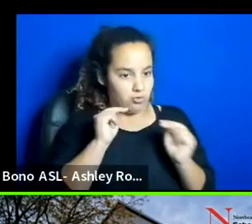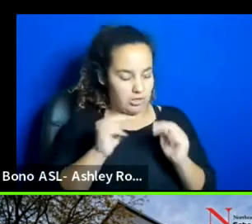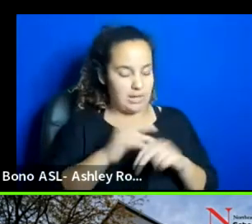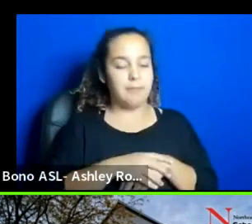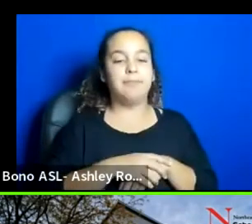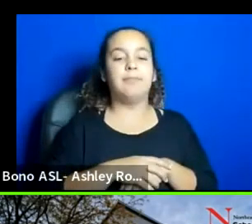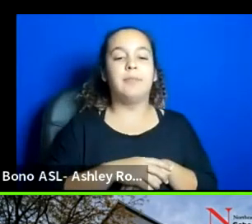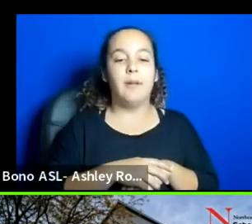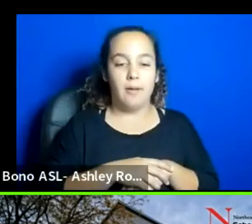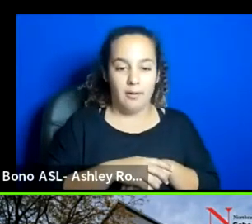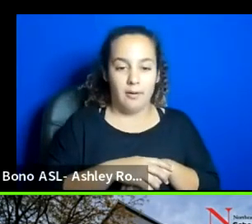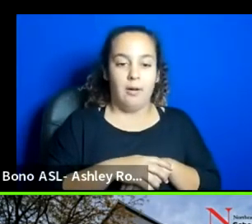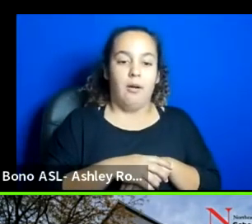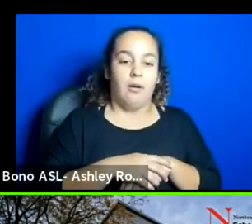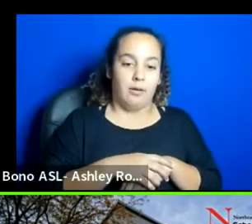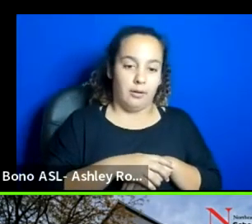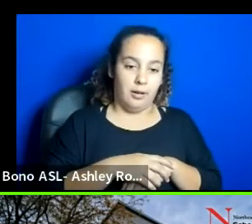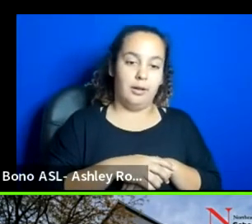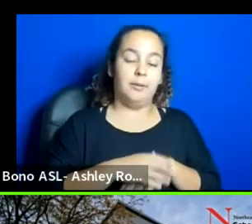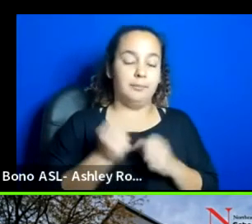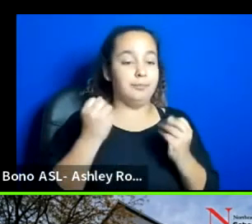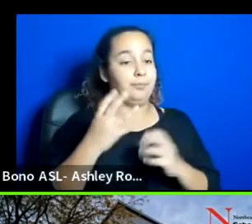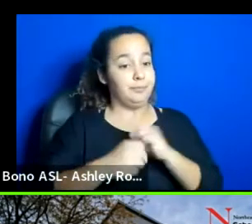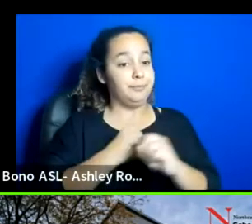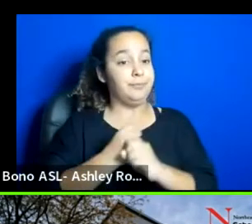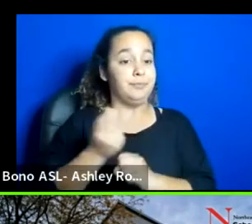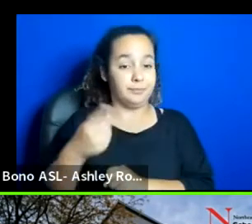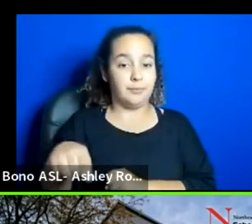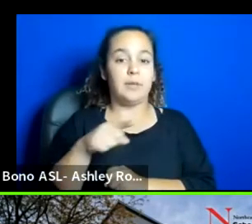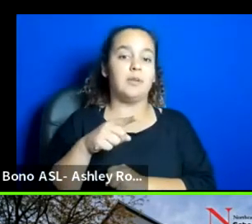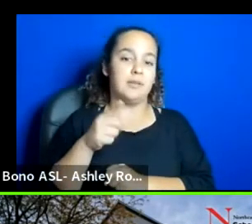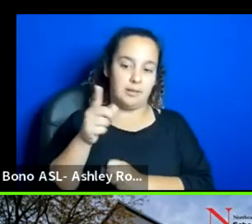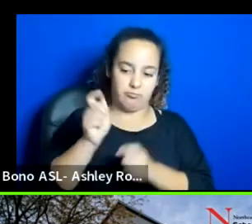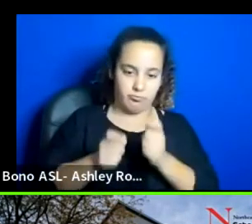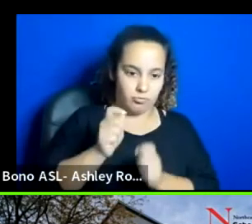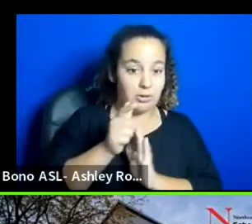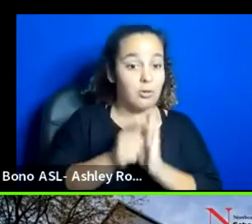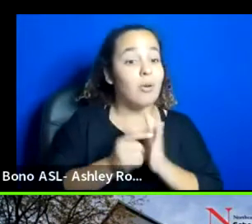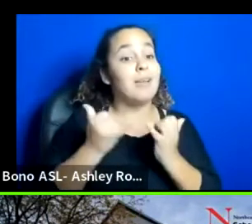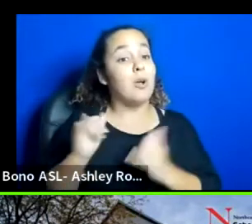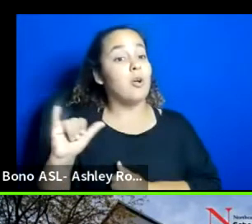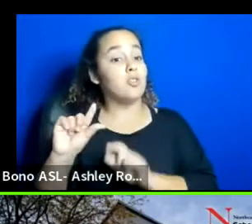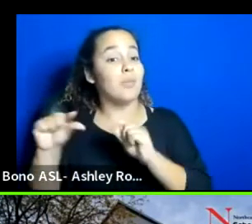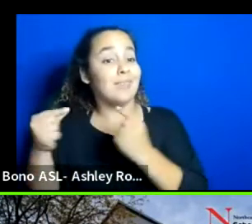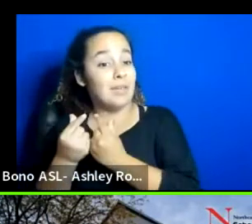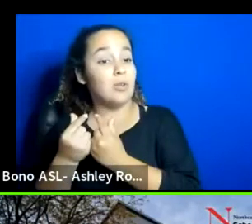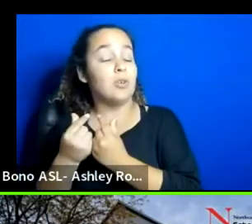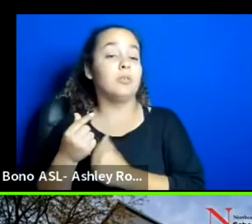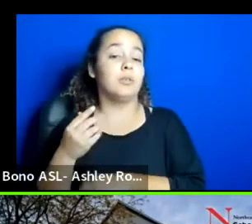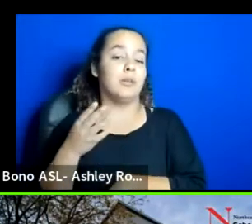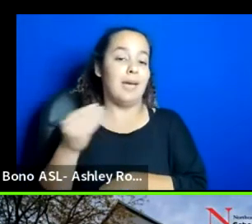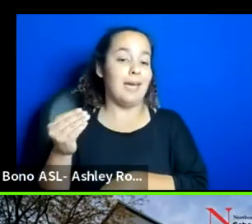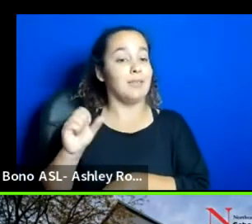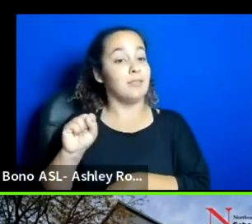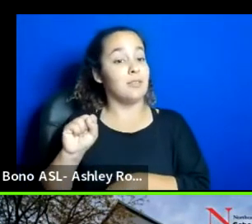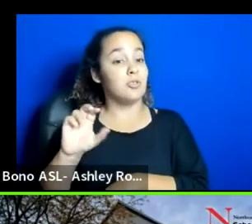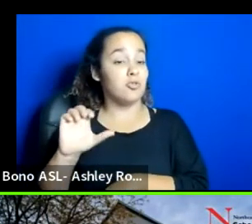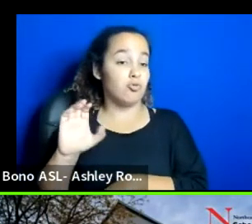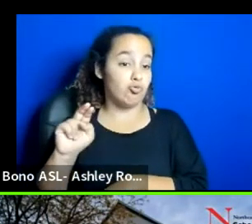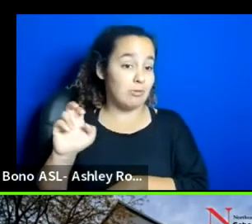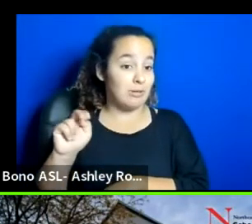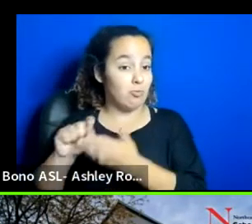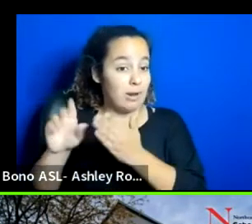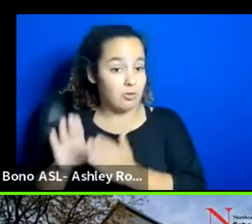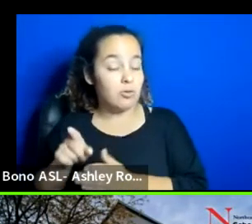suit themselves for a series of decades. And then part two, by the guild, by its agreements and rings inconclusive